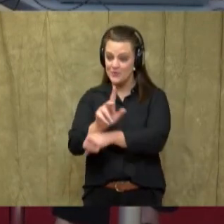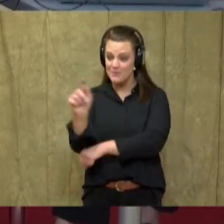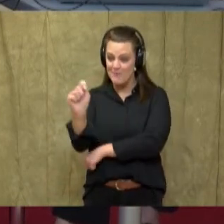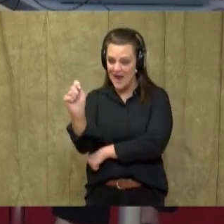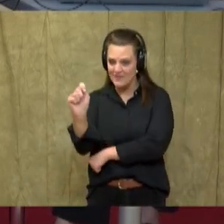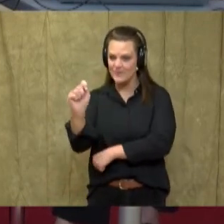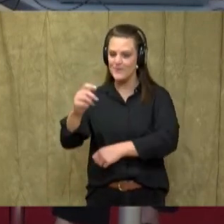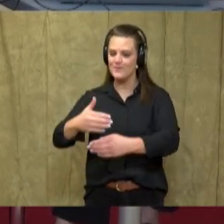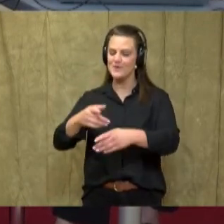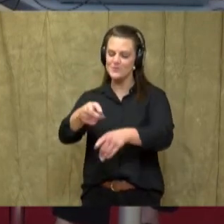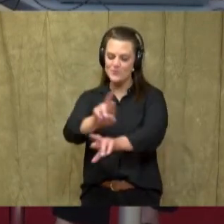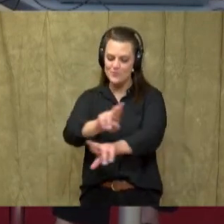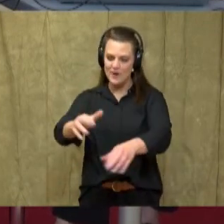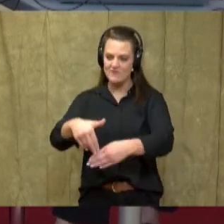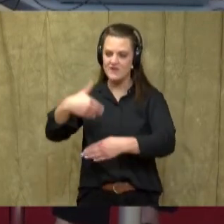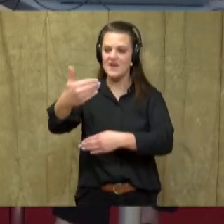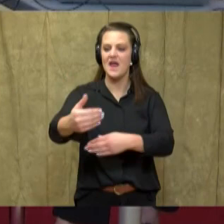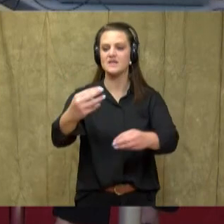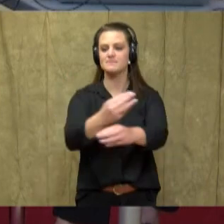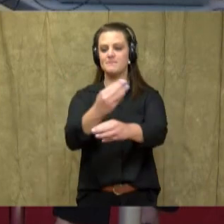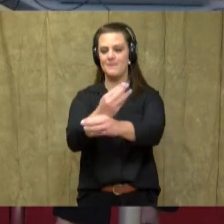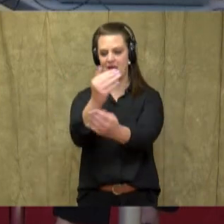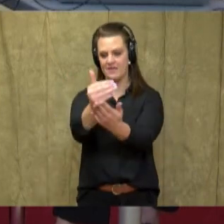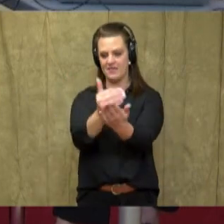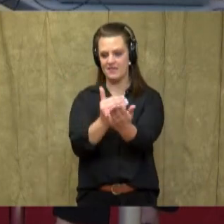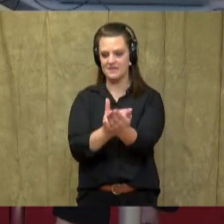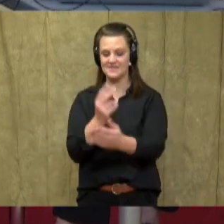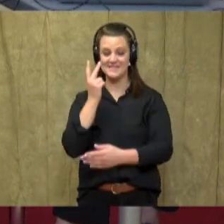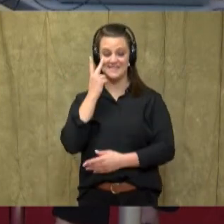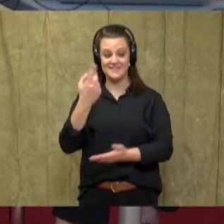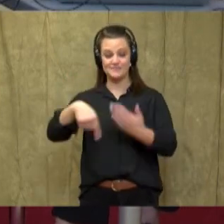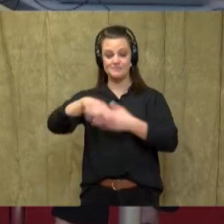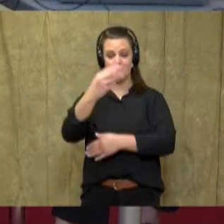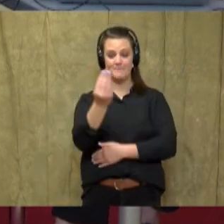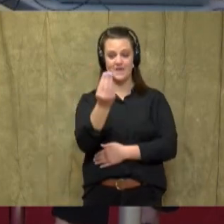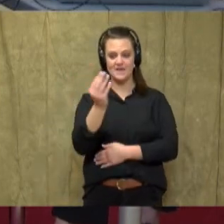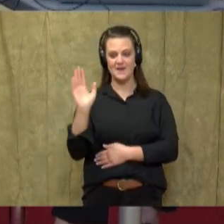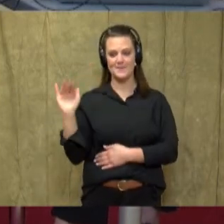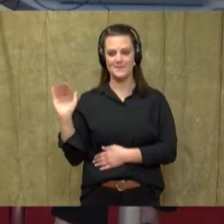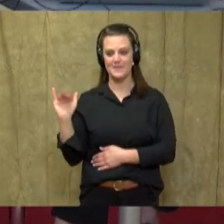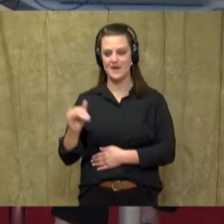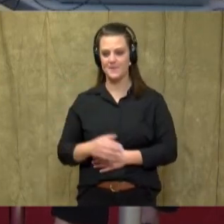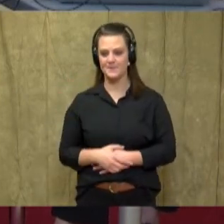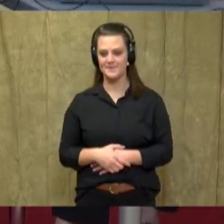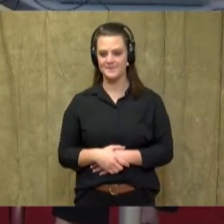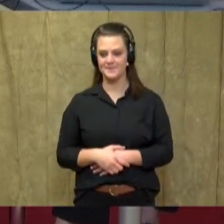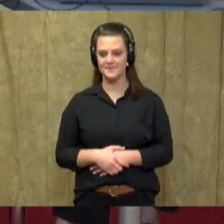Weekly's upcoming math lesson. See you on Monday. Bye-bye.